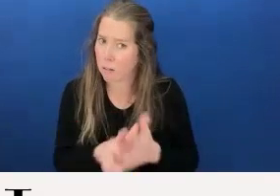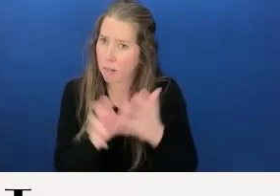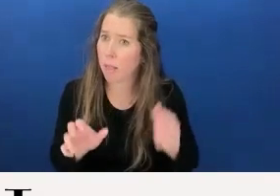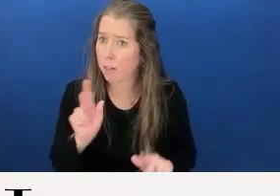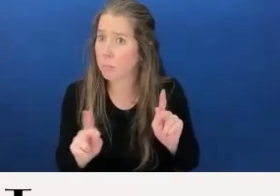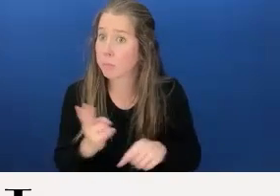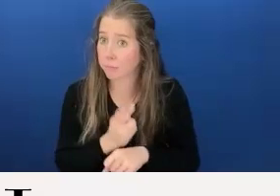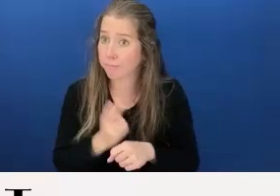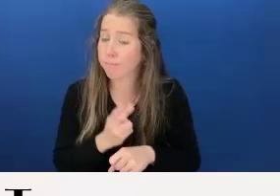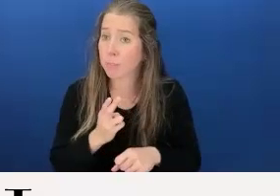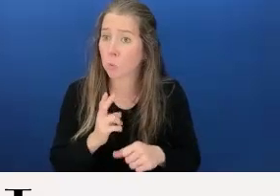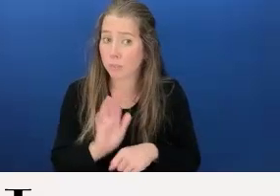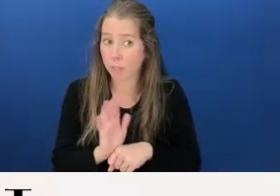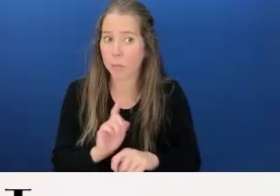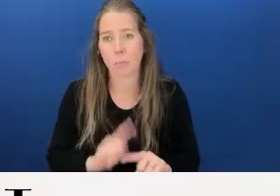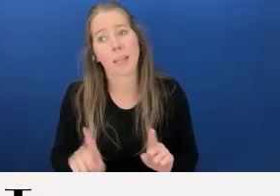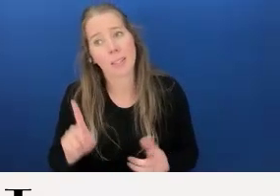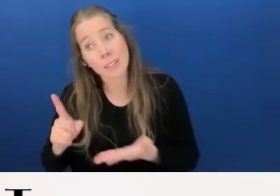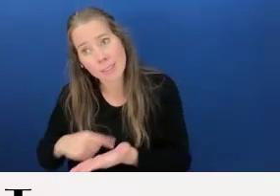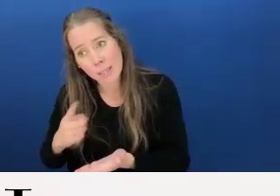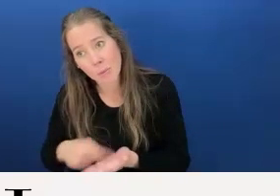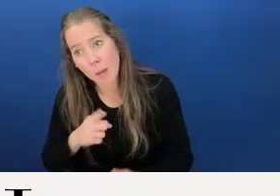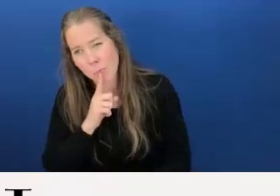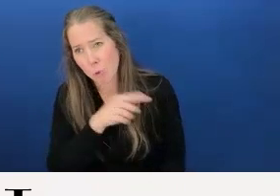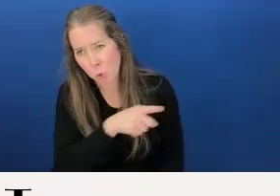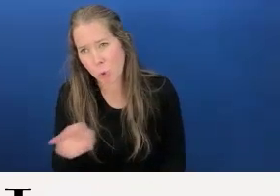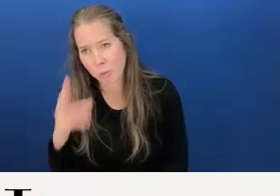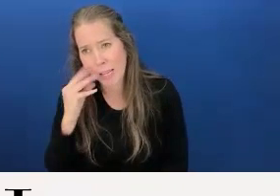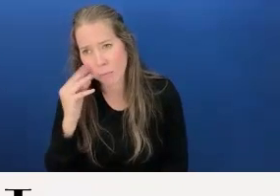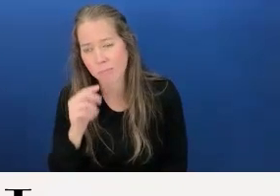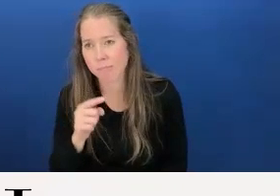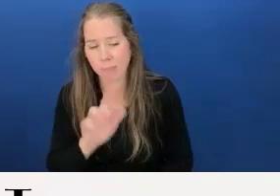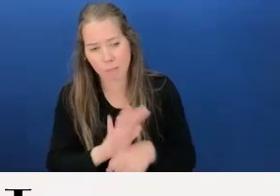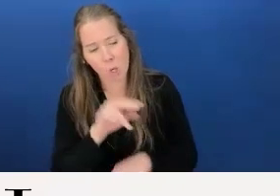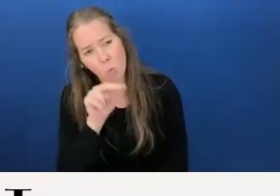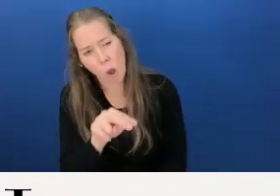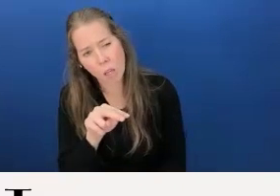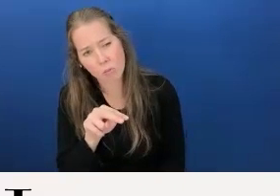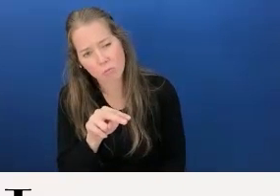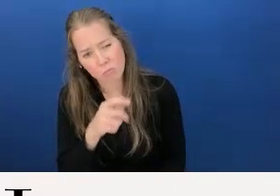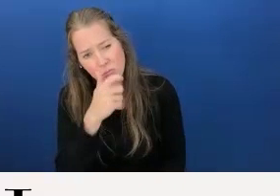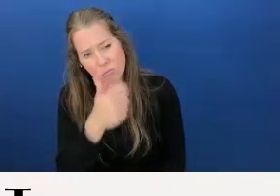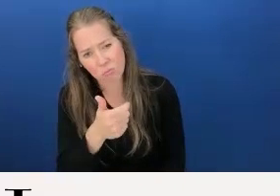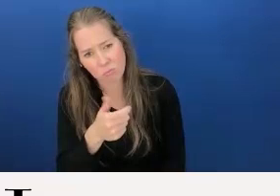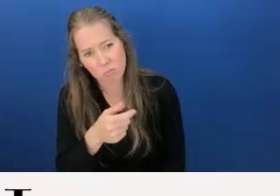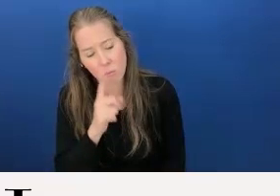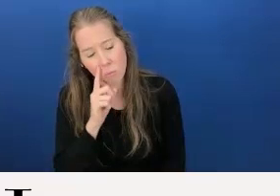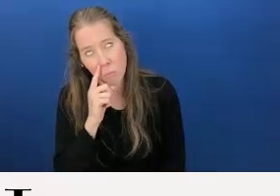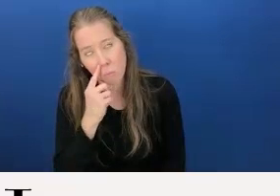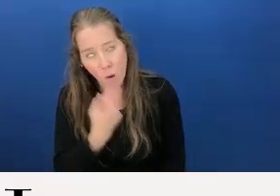it. But sometimes I'm sure you've watched a video where you're thinking, this is so boring.